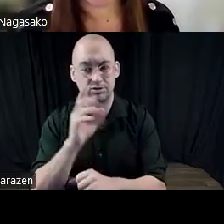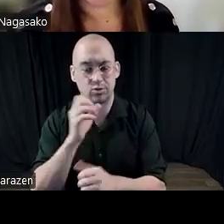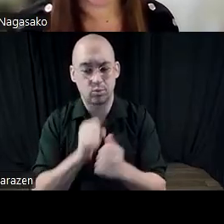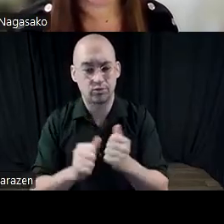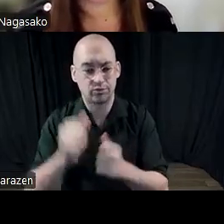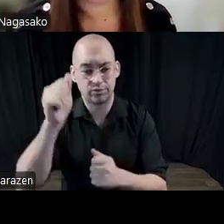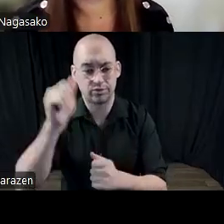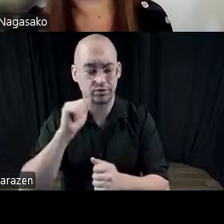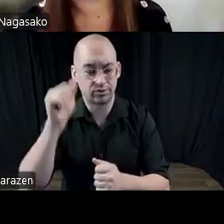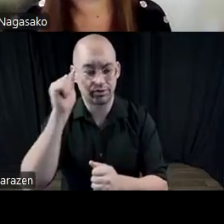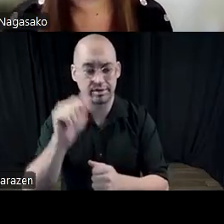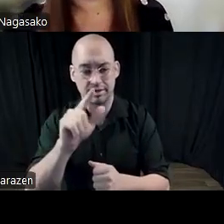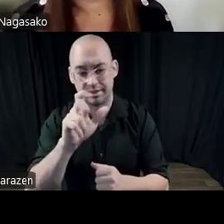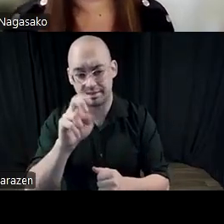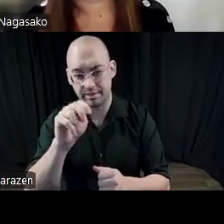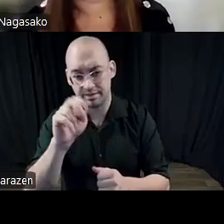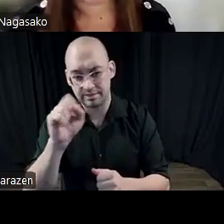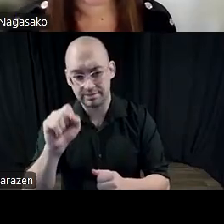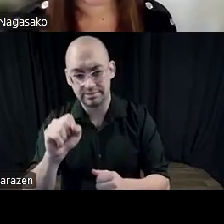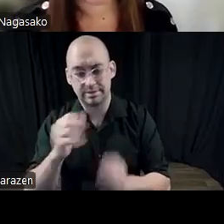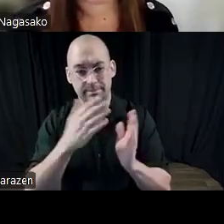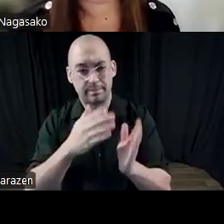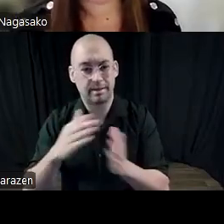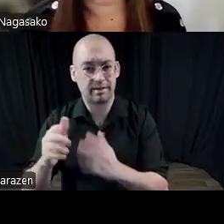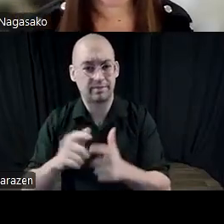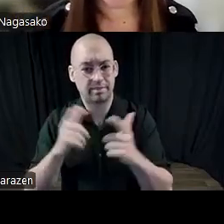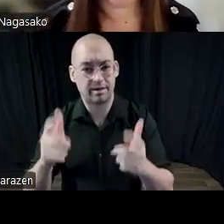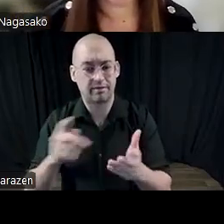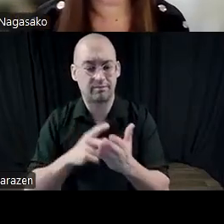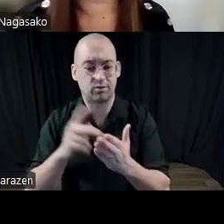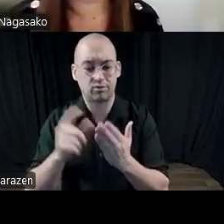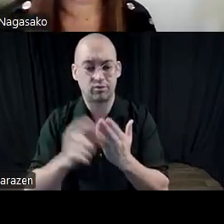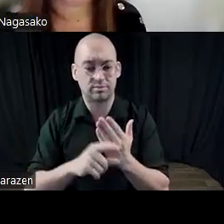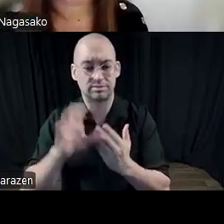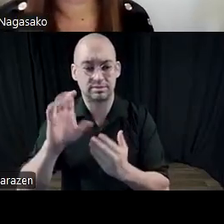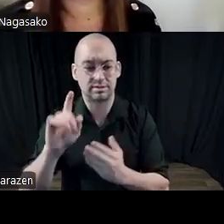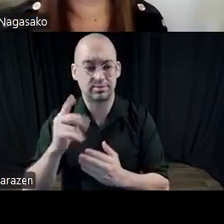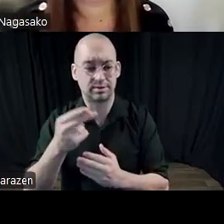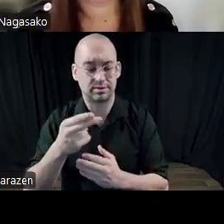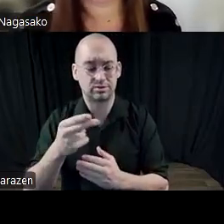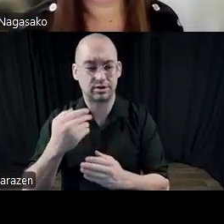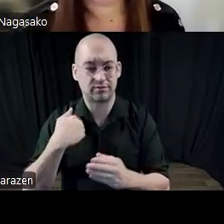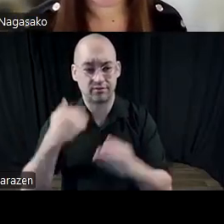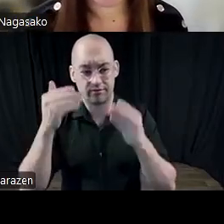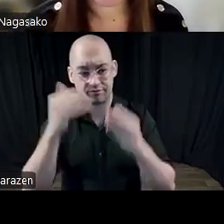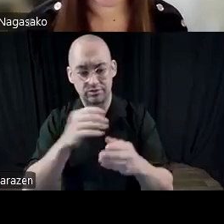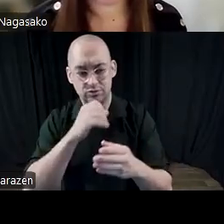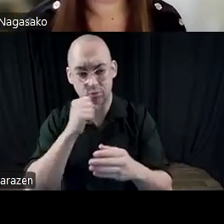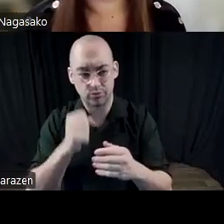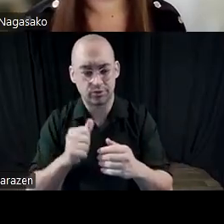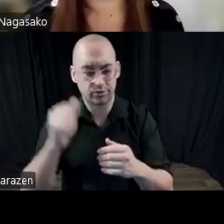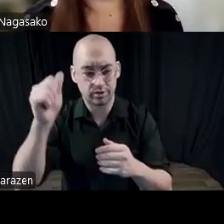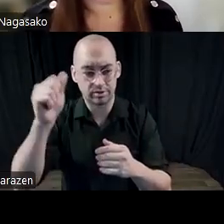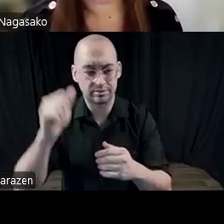think about our behavioral health planning. We have a lot of programs at CDPH that have a focus on older adults, including our Healthy Aging